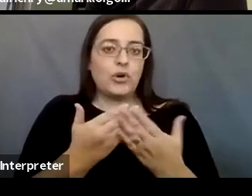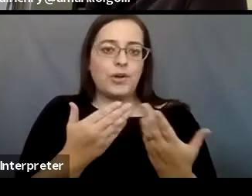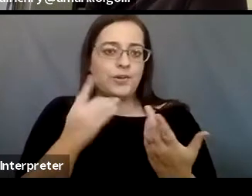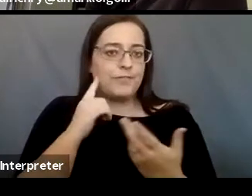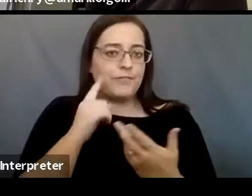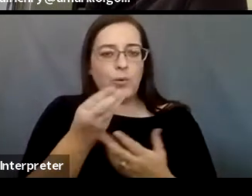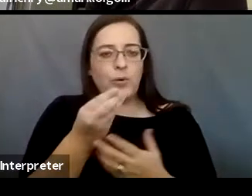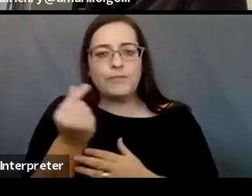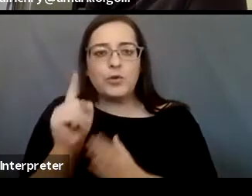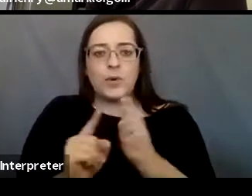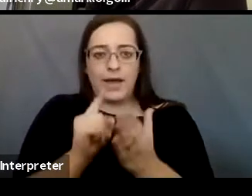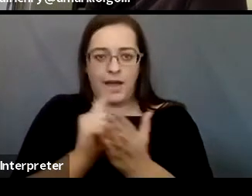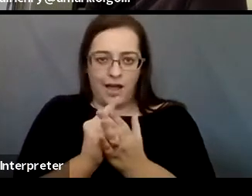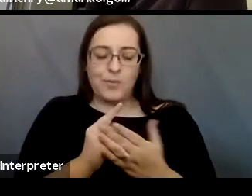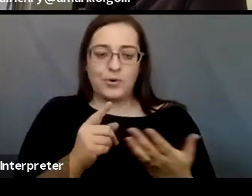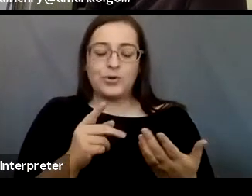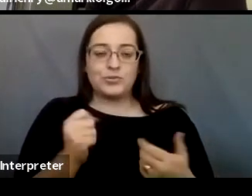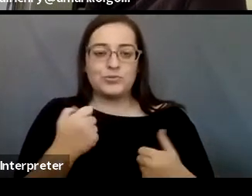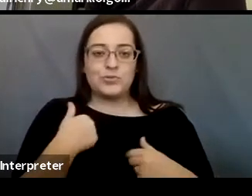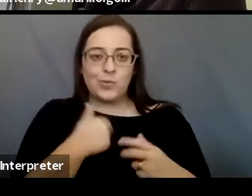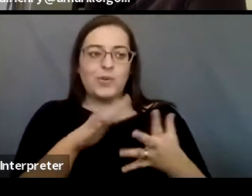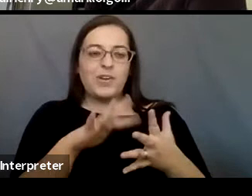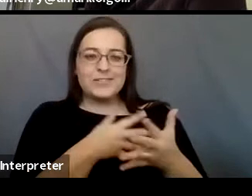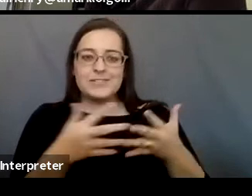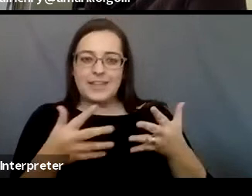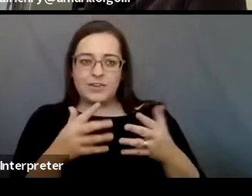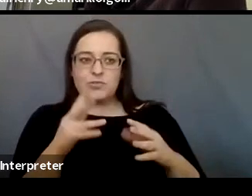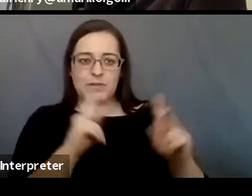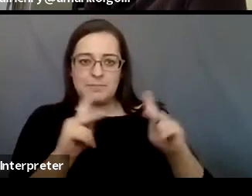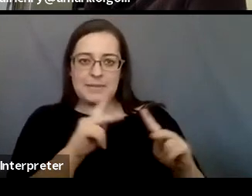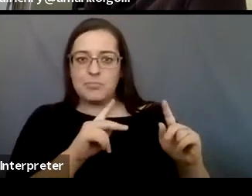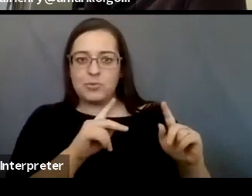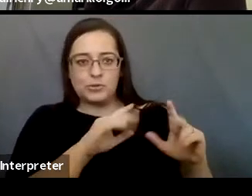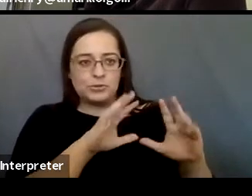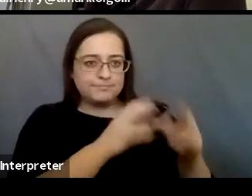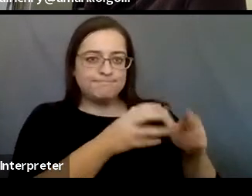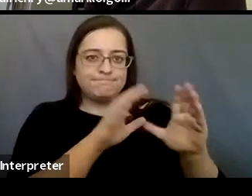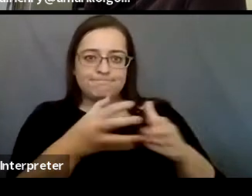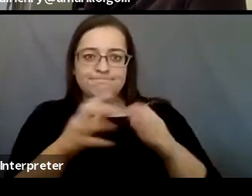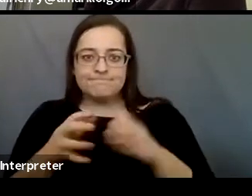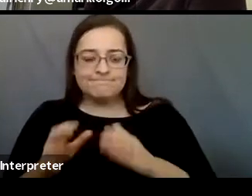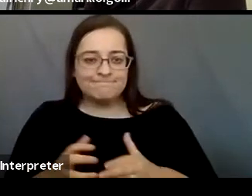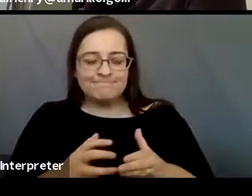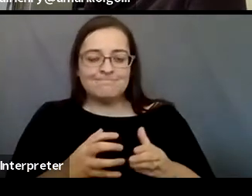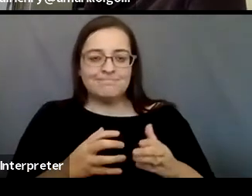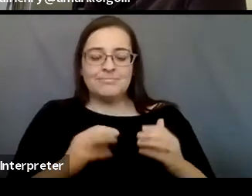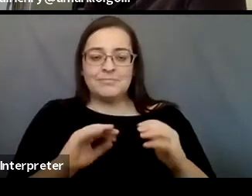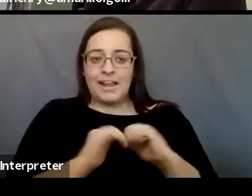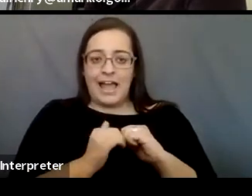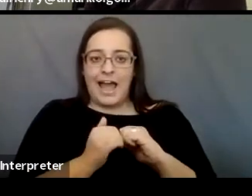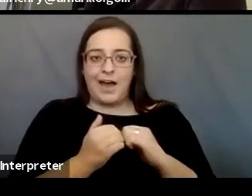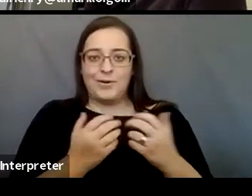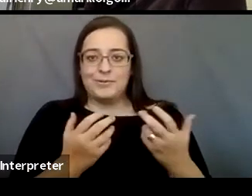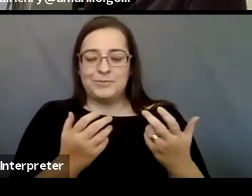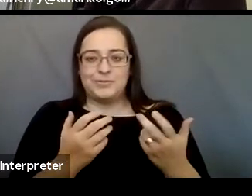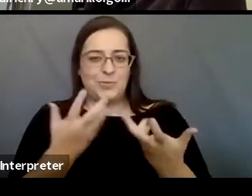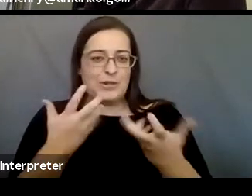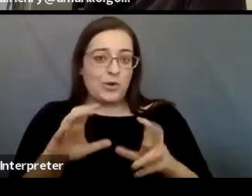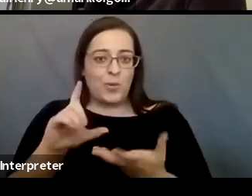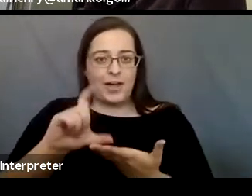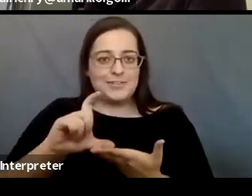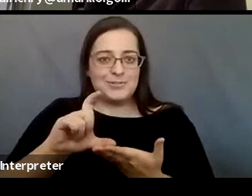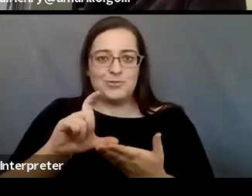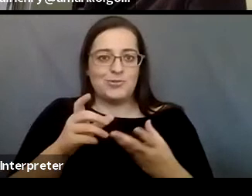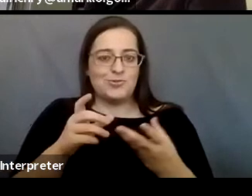as well are scheduling patients for that vaccination in clusters so as to have 0 vaccination that day that